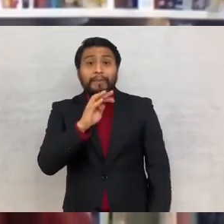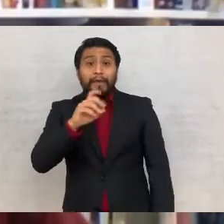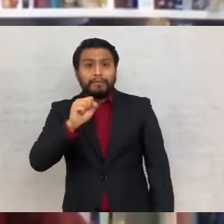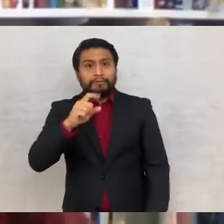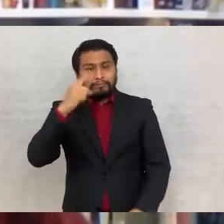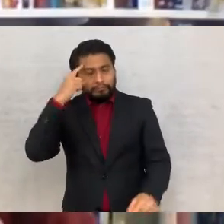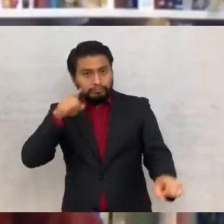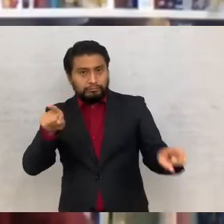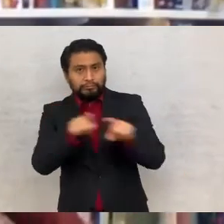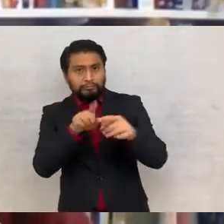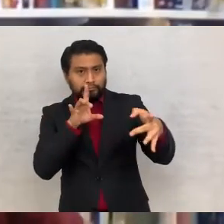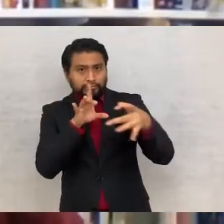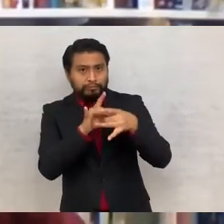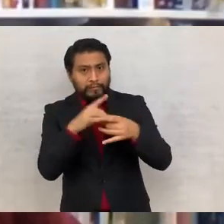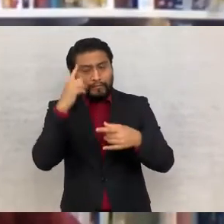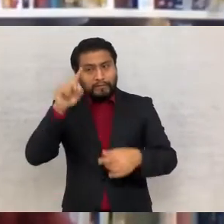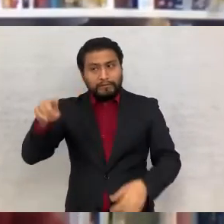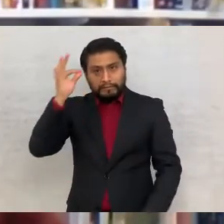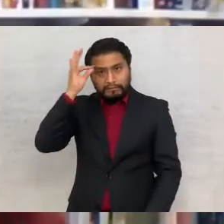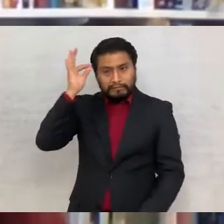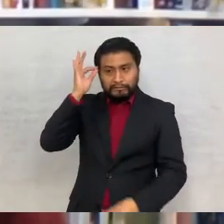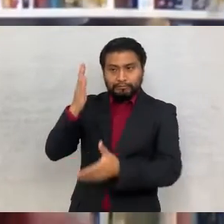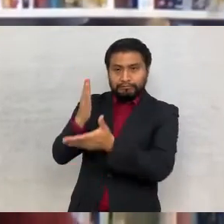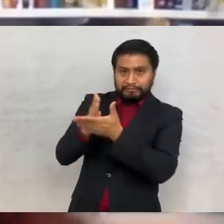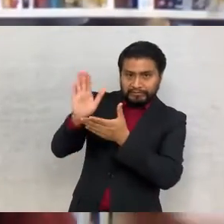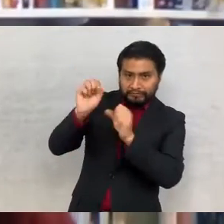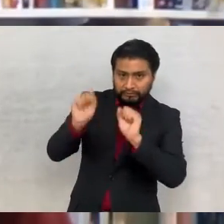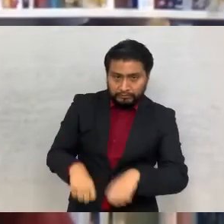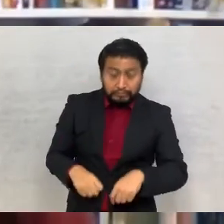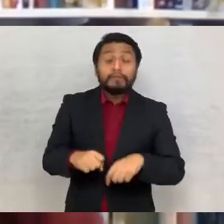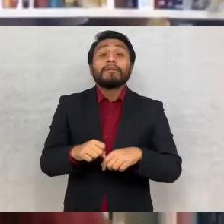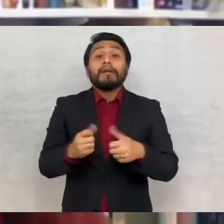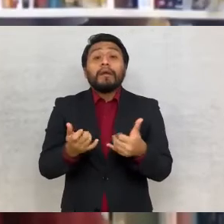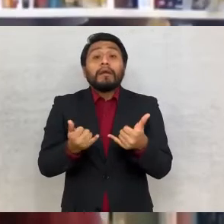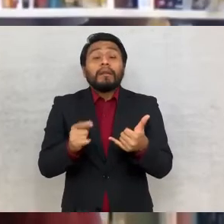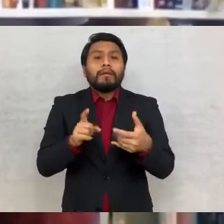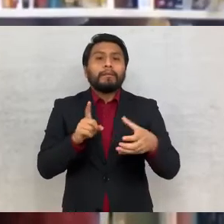factory ended in what was called Tragic Week, which sharply marked